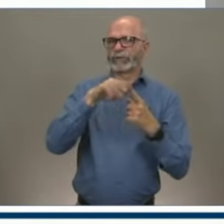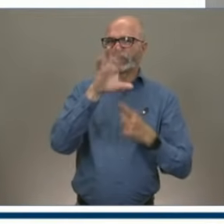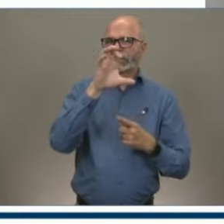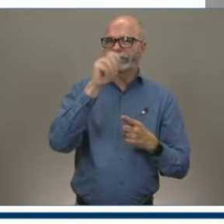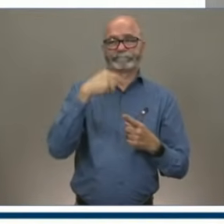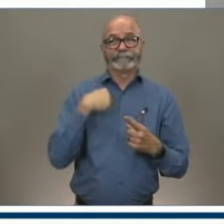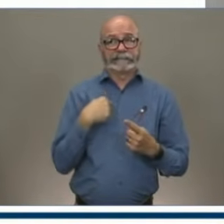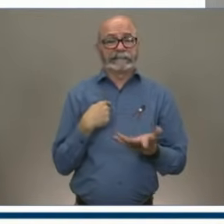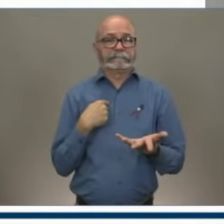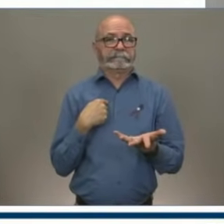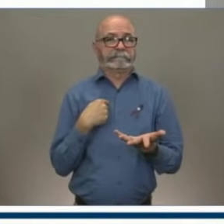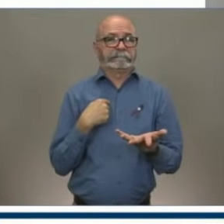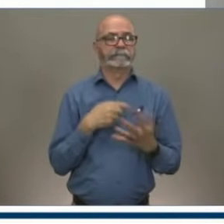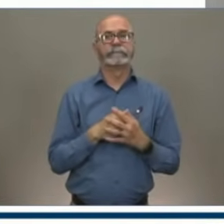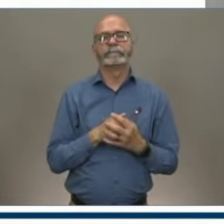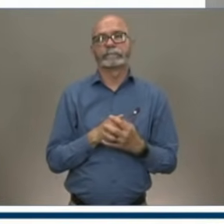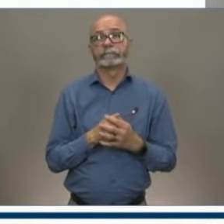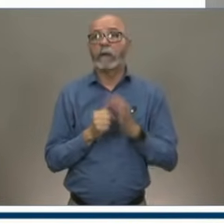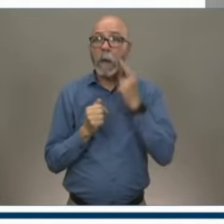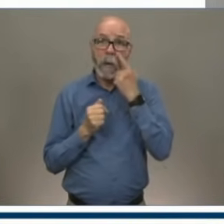the Chronicle Herald. Go ahead, Stuart.